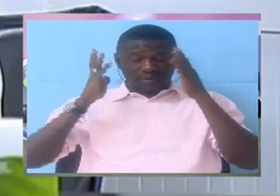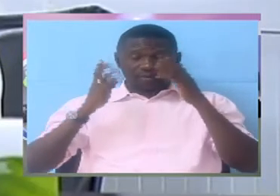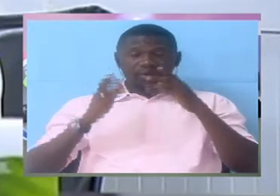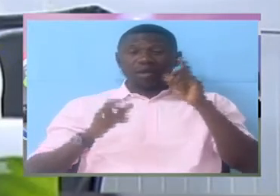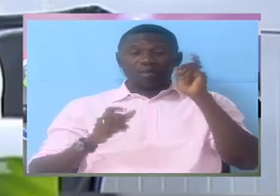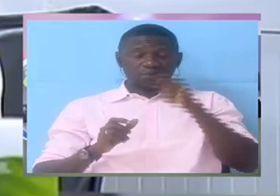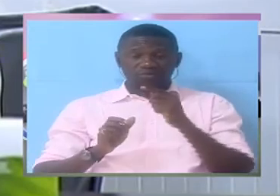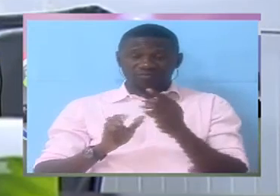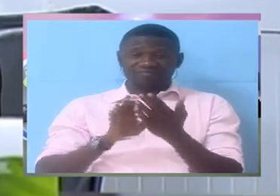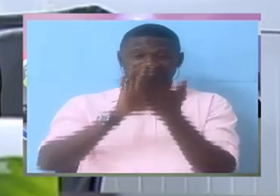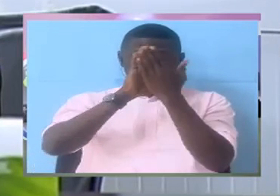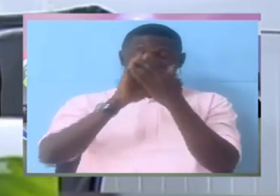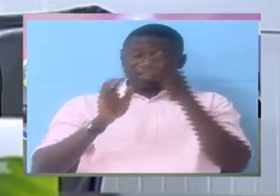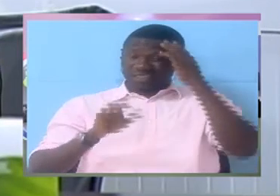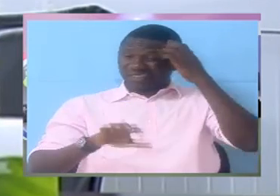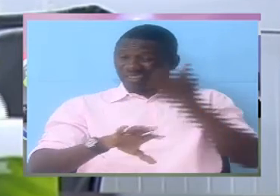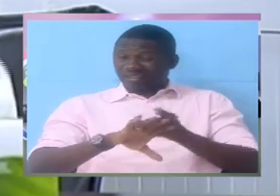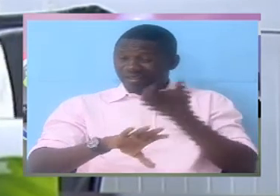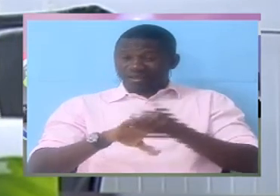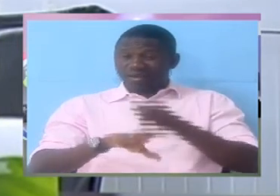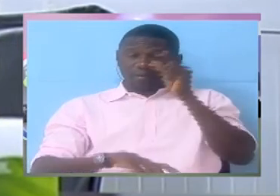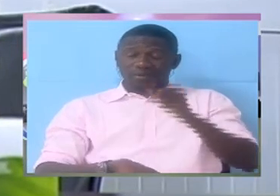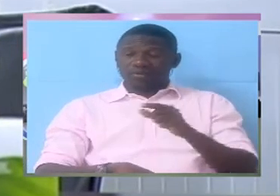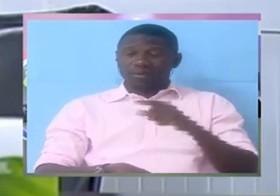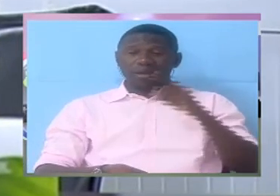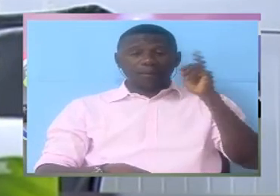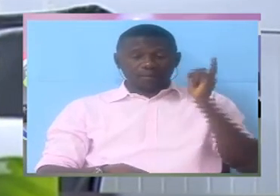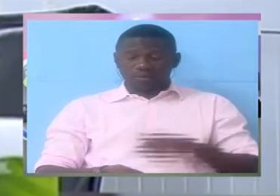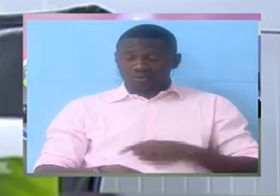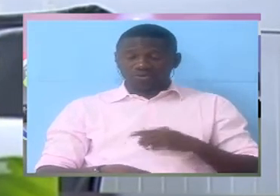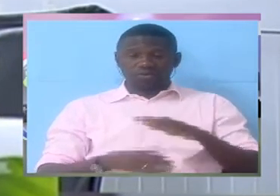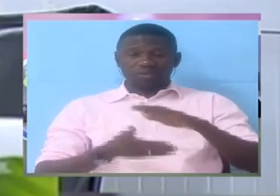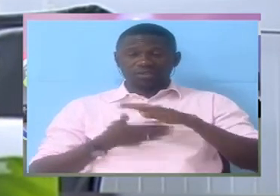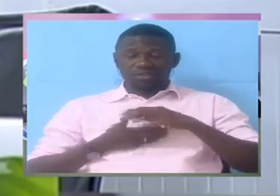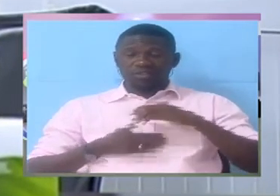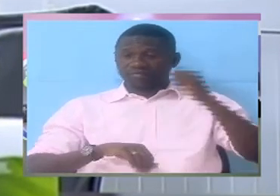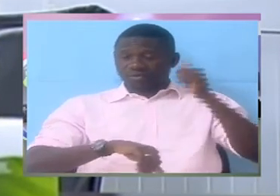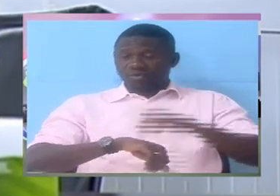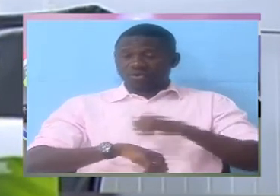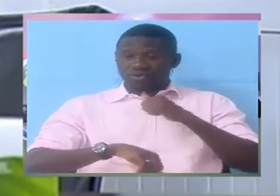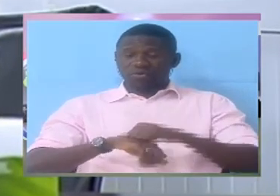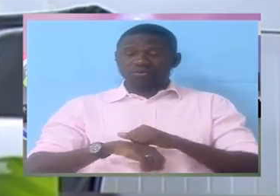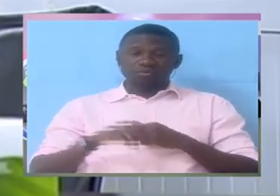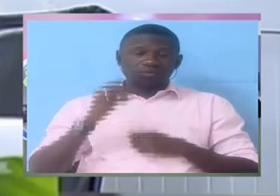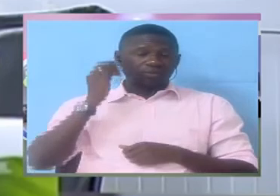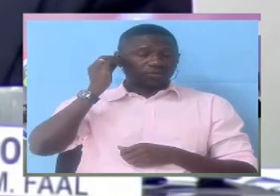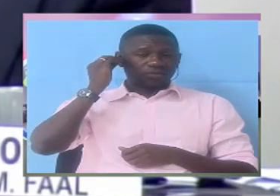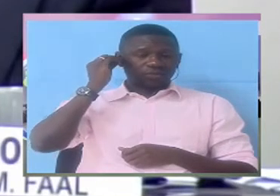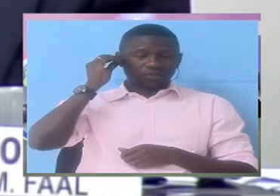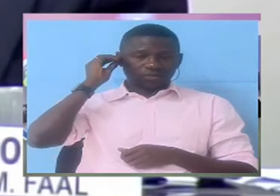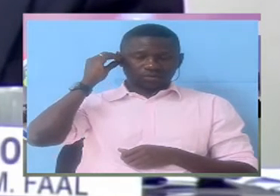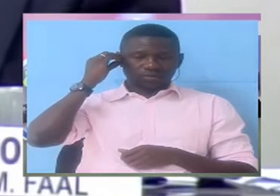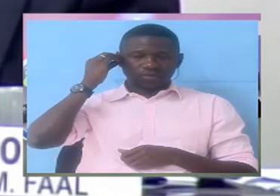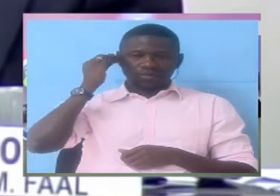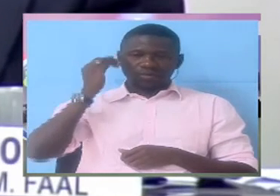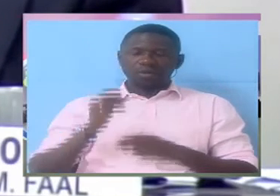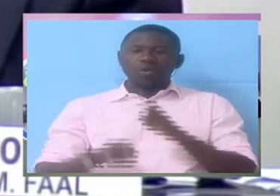mo kolengolti fo woli kuluro fo ya nyatilin kuluro la. And otherwise, who decided this